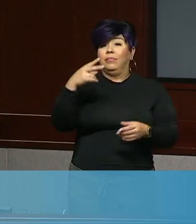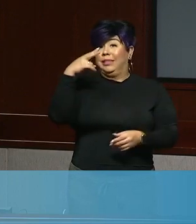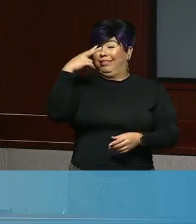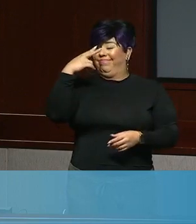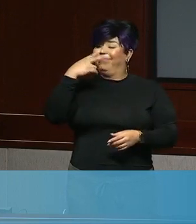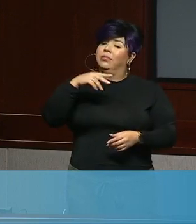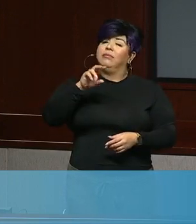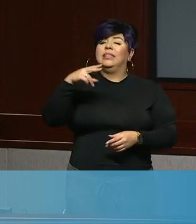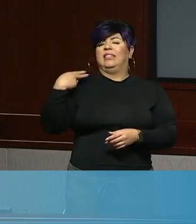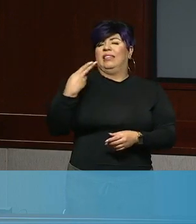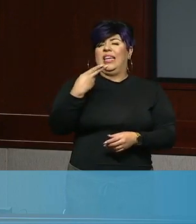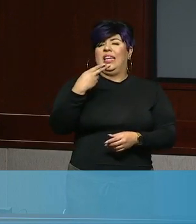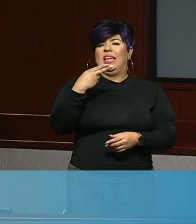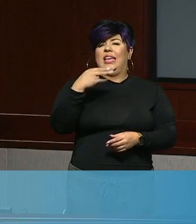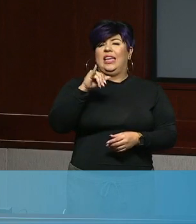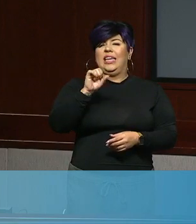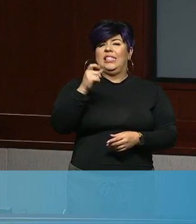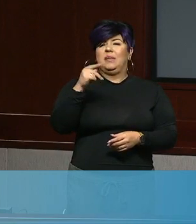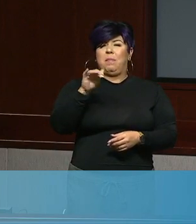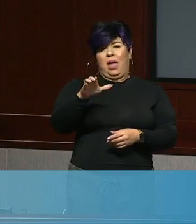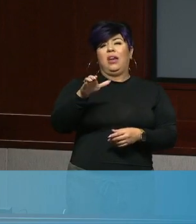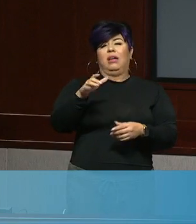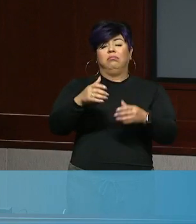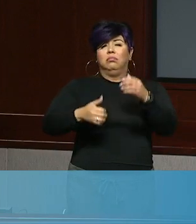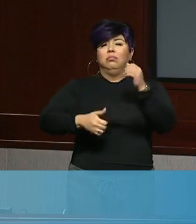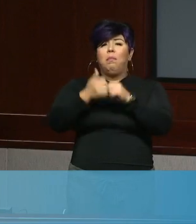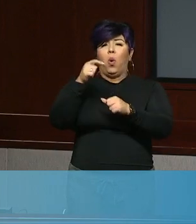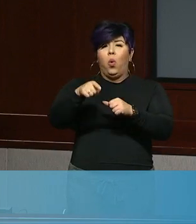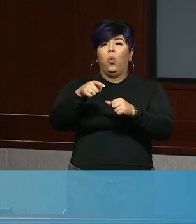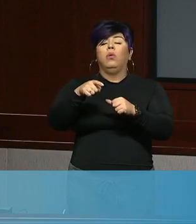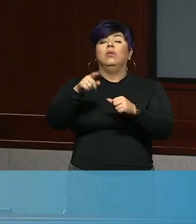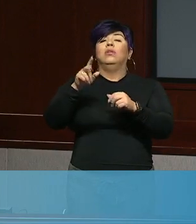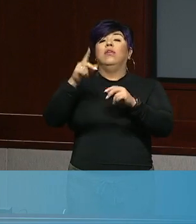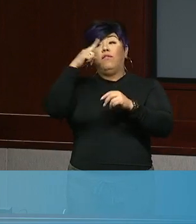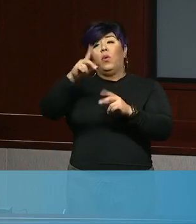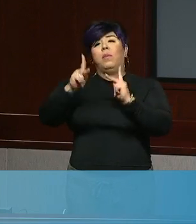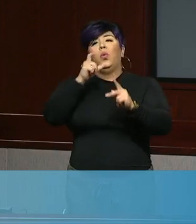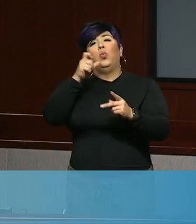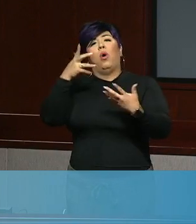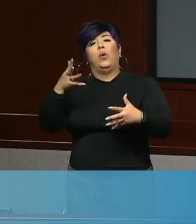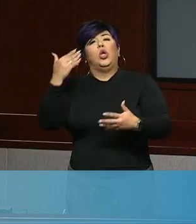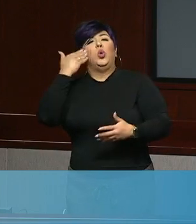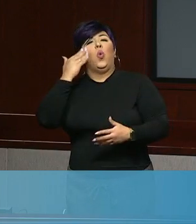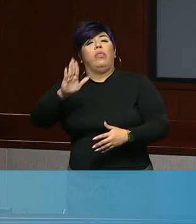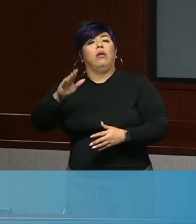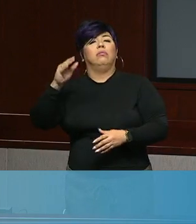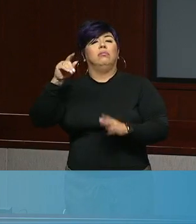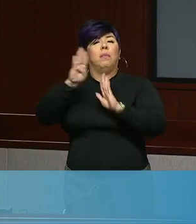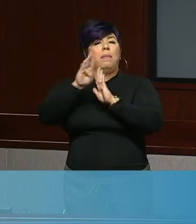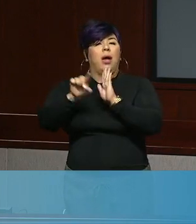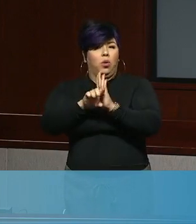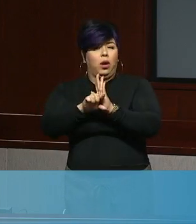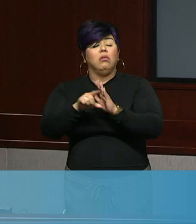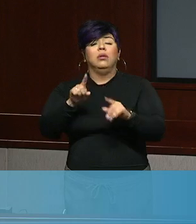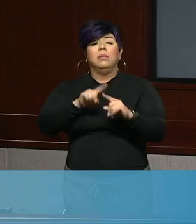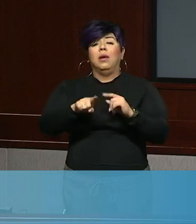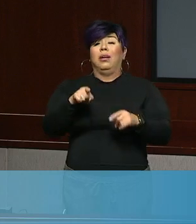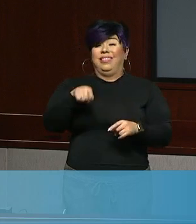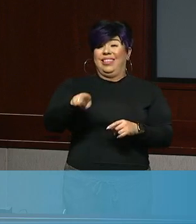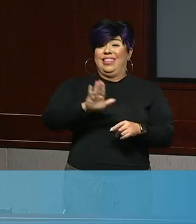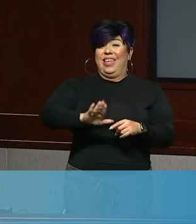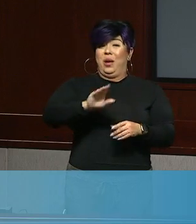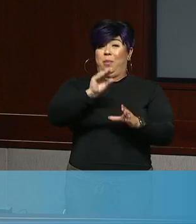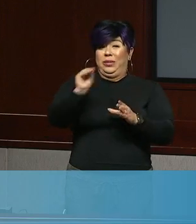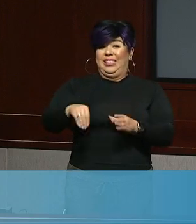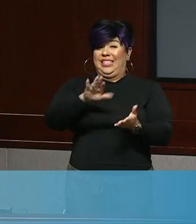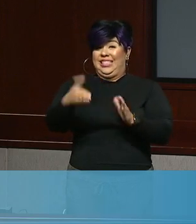for 71% of cases with known race and ethnicity, they account for 61% of deaths.